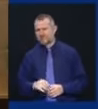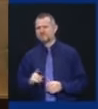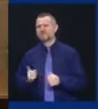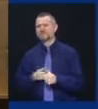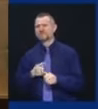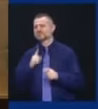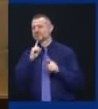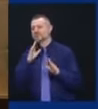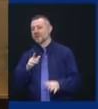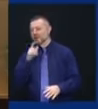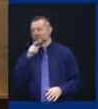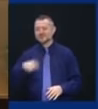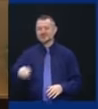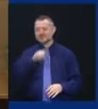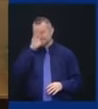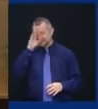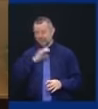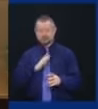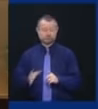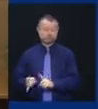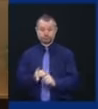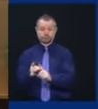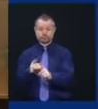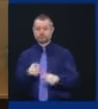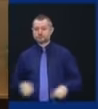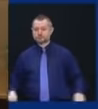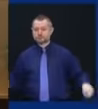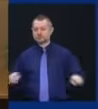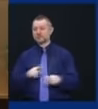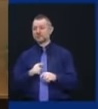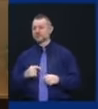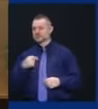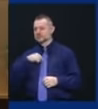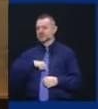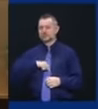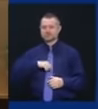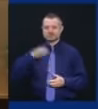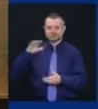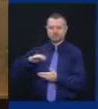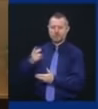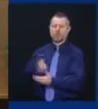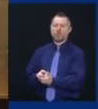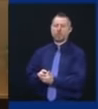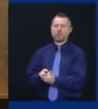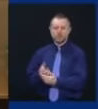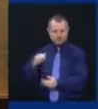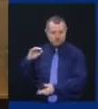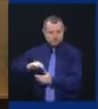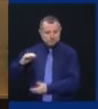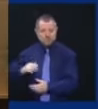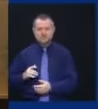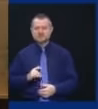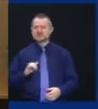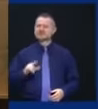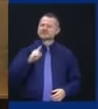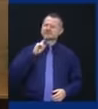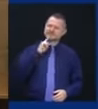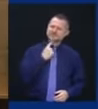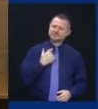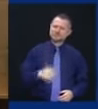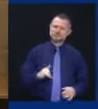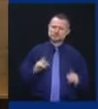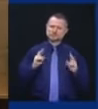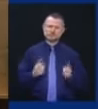responders infected. Some were even on ventilators. And so this is something that we take very seriously in Mount Vernon.